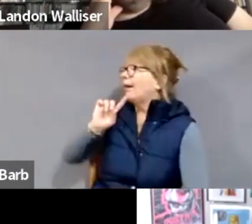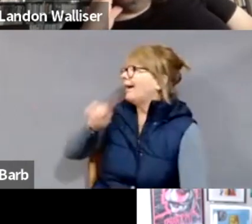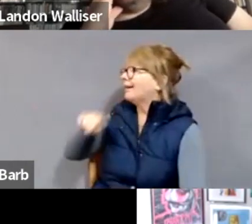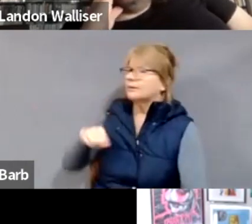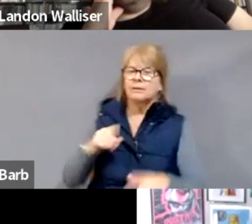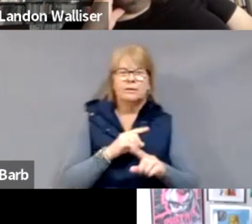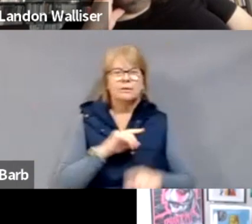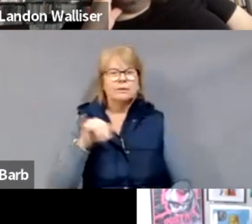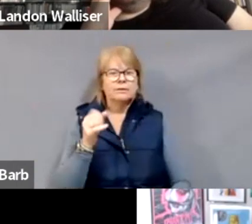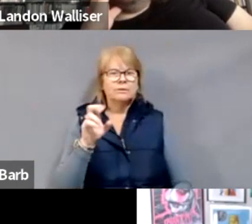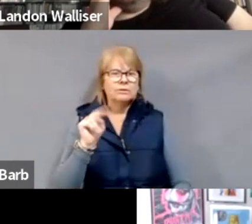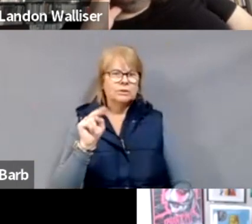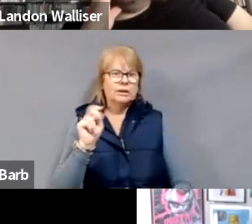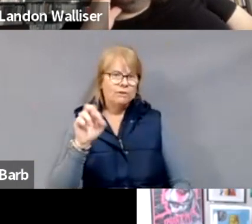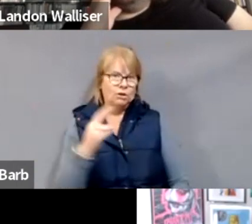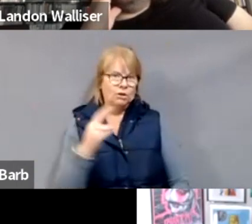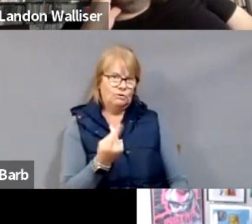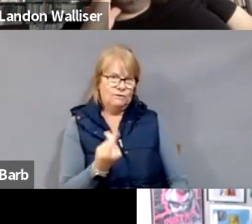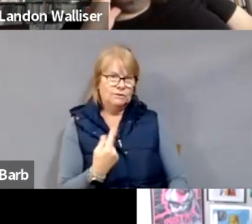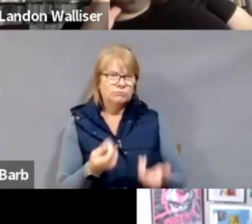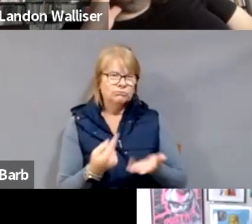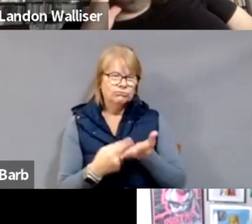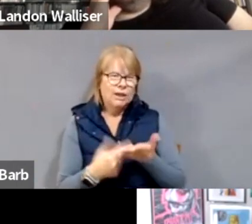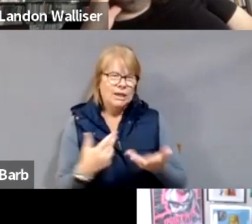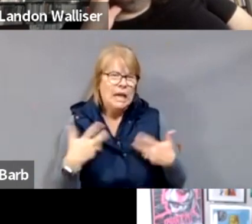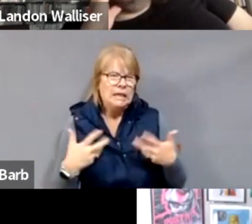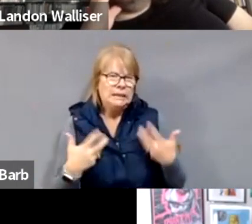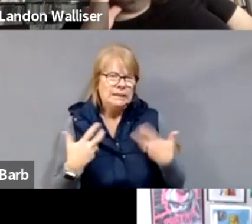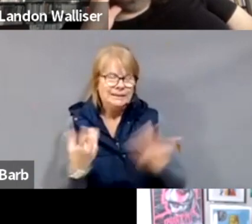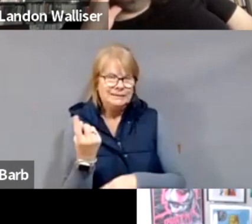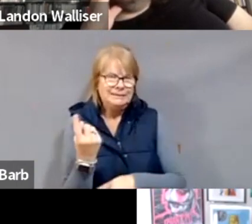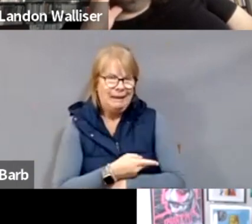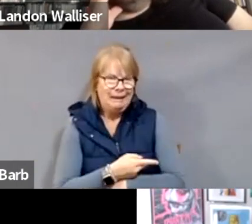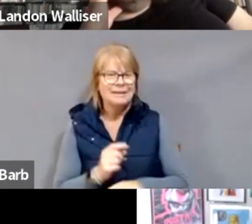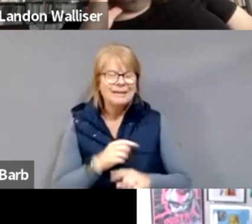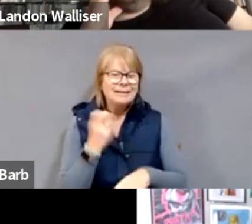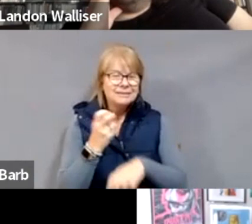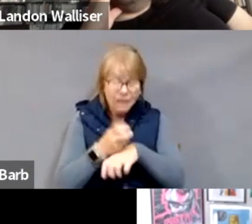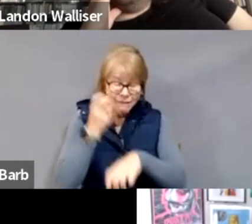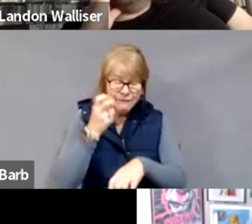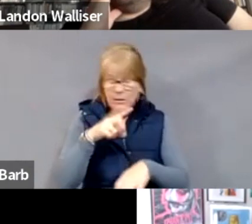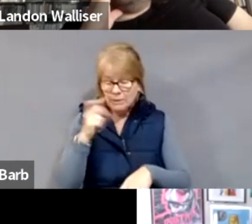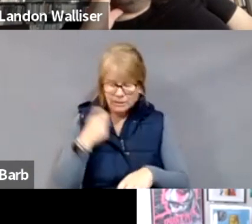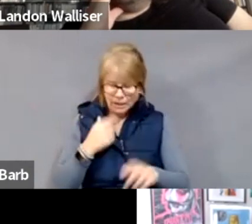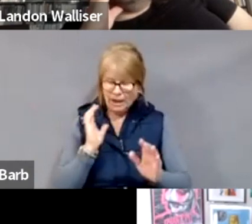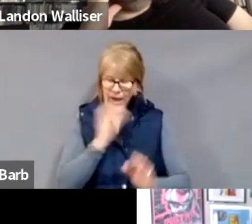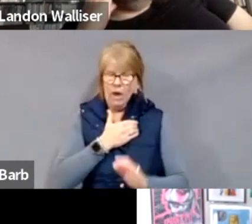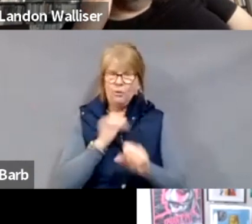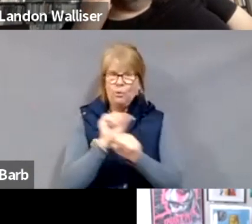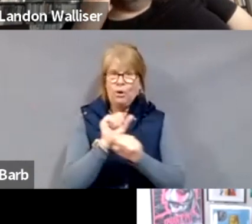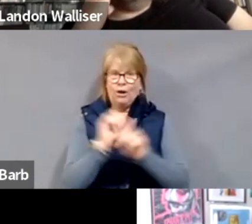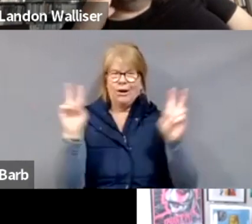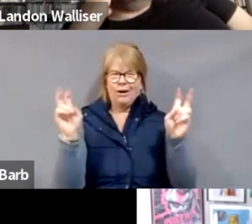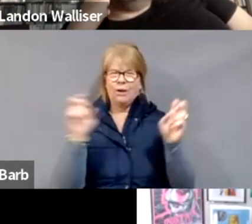and Jennifer, you and I have talked about this before. We were very, it's hard because the work that we do in this industry is